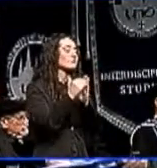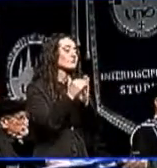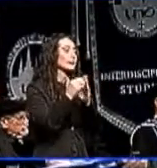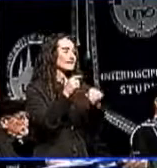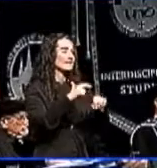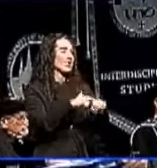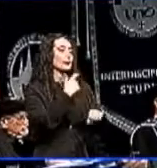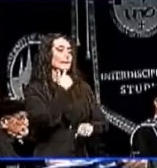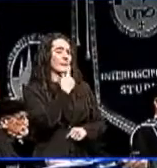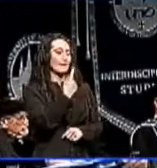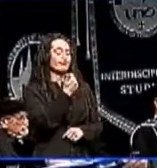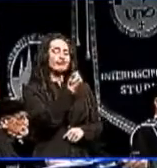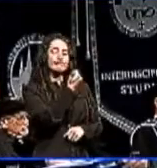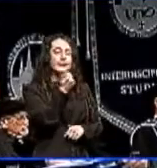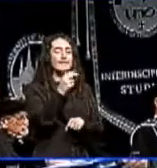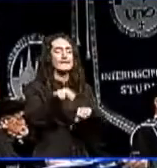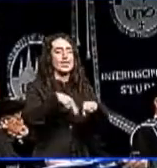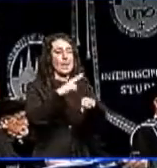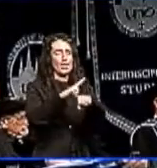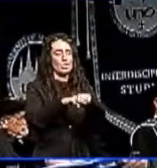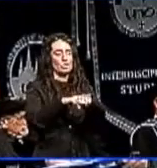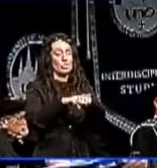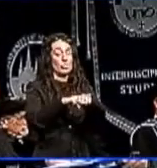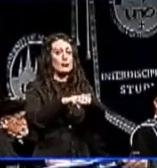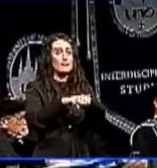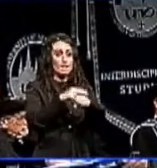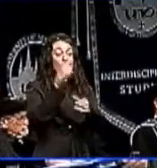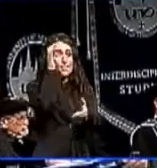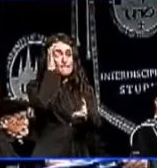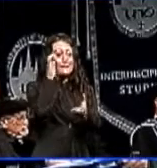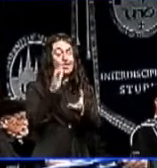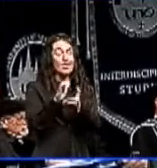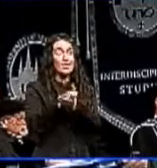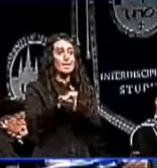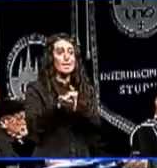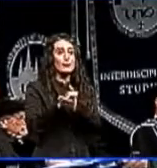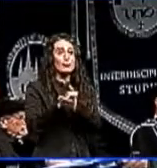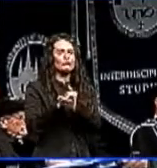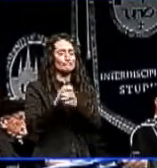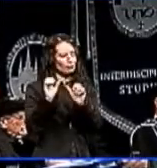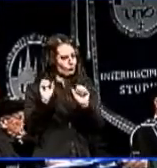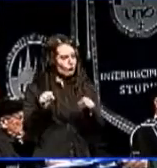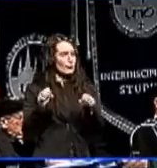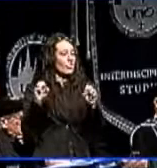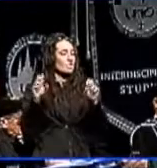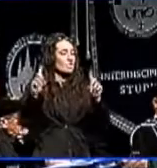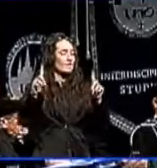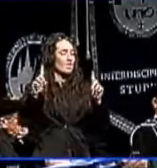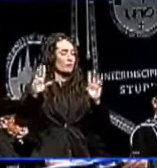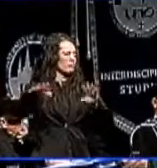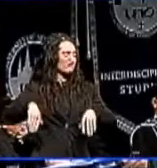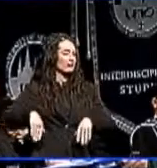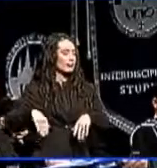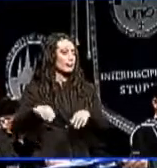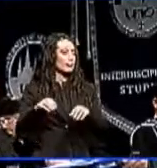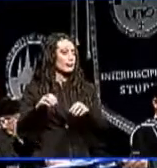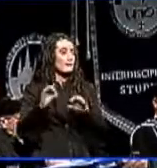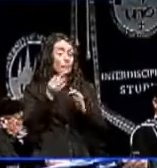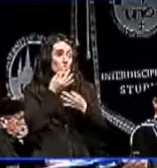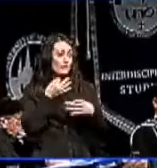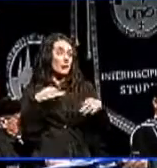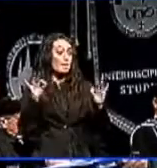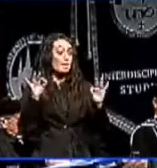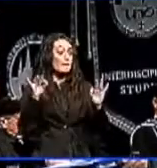Any nation that believes it can be uneducated and free is wishing